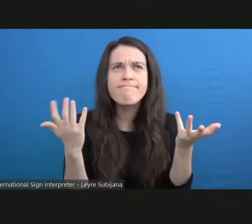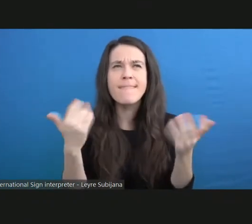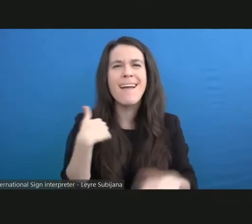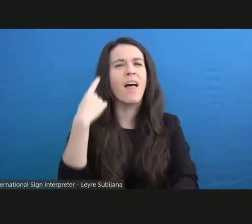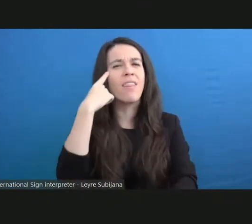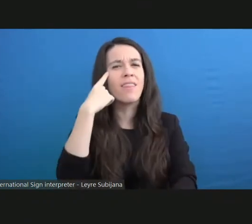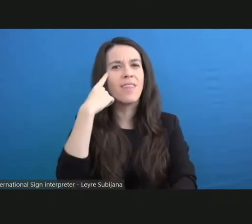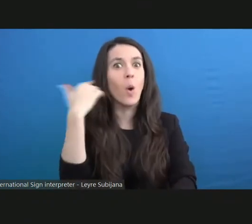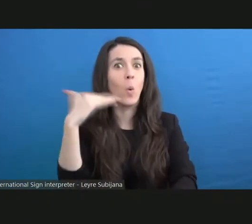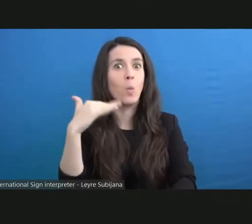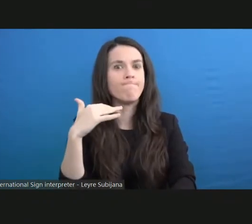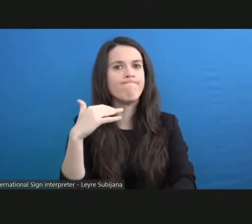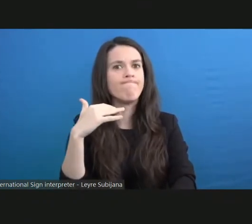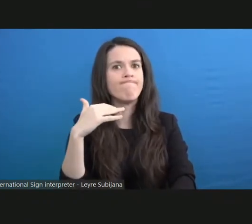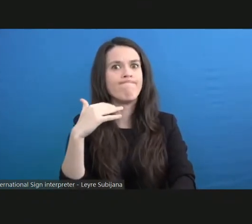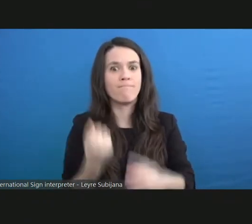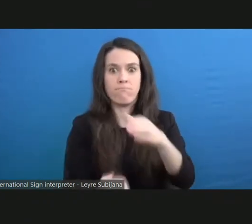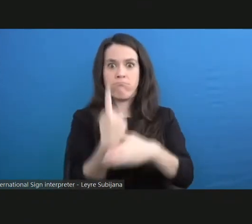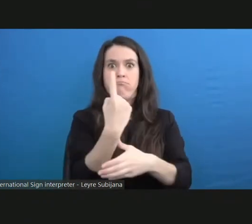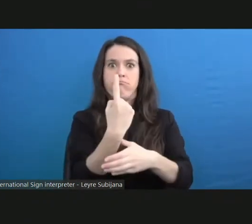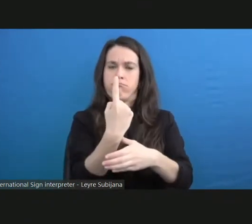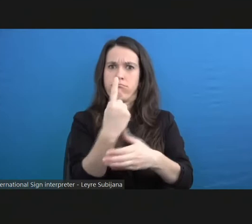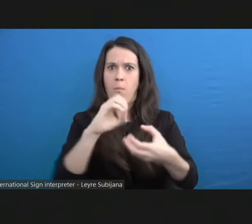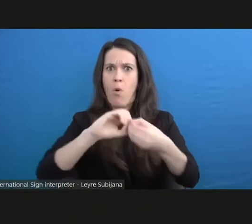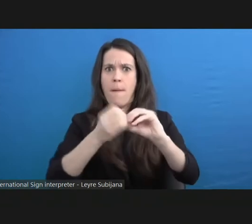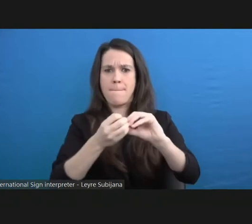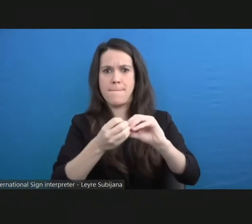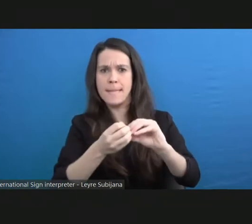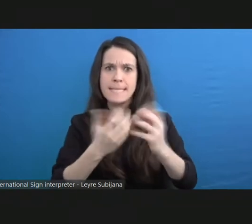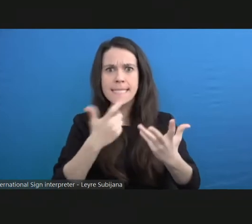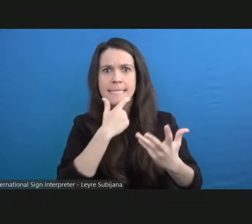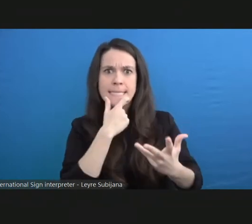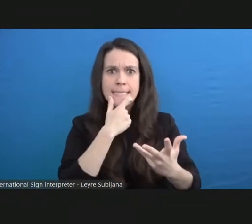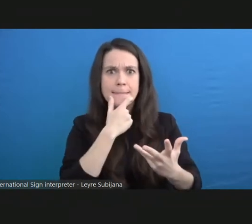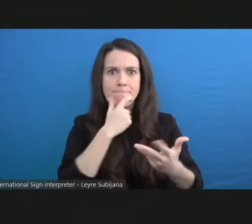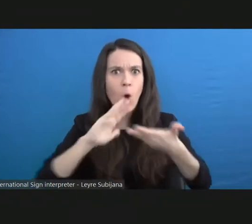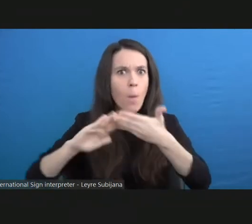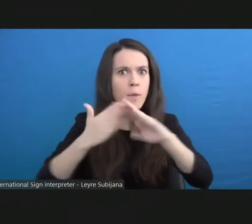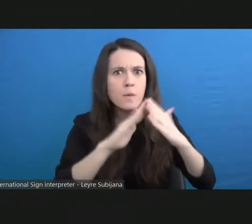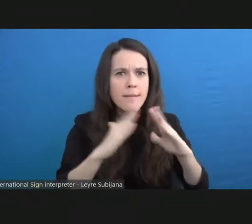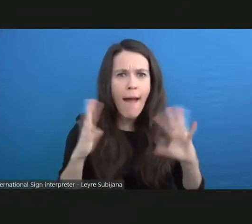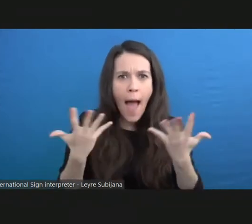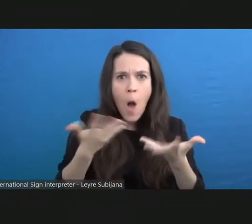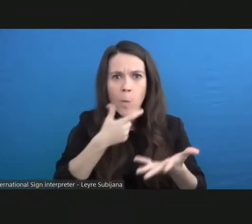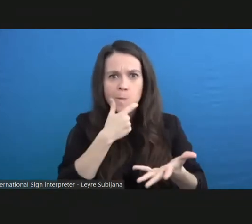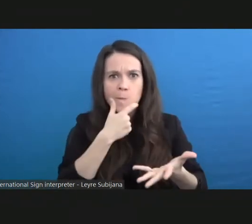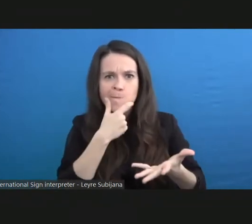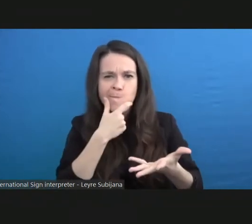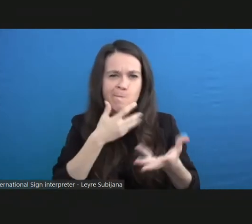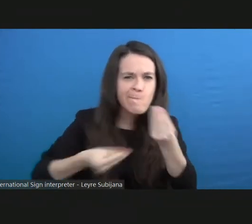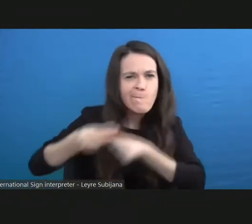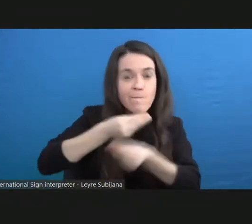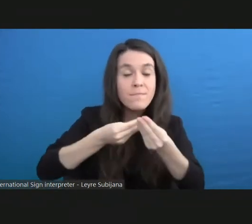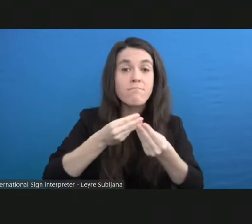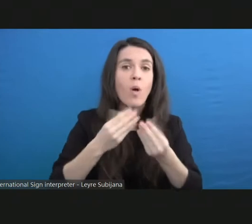a frontier issue, a new issue within our community. And I would like in particular to